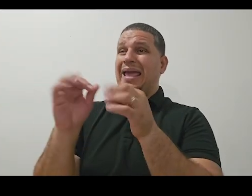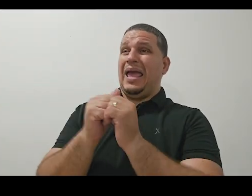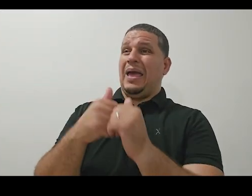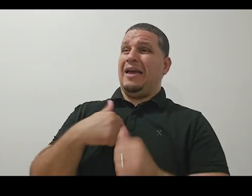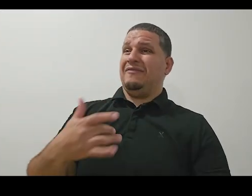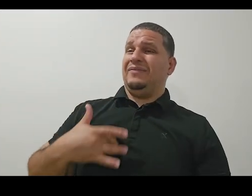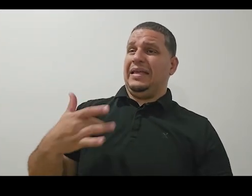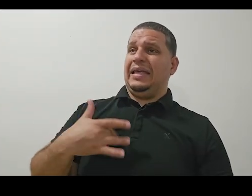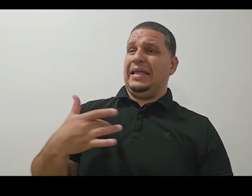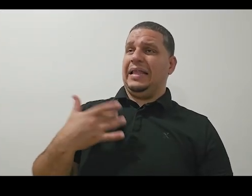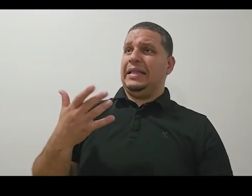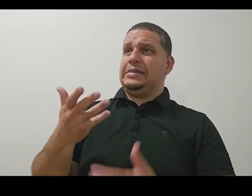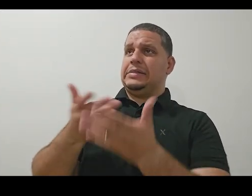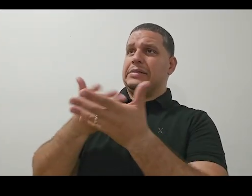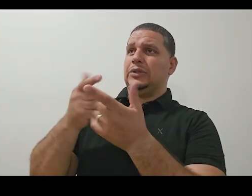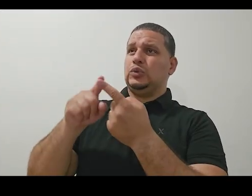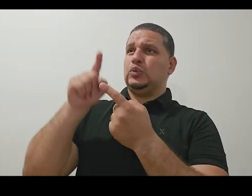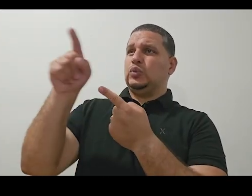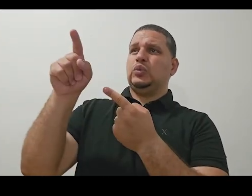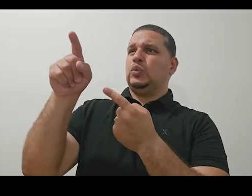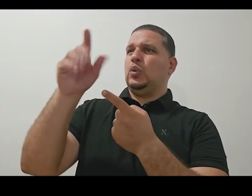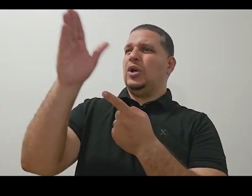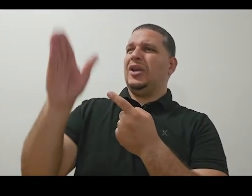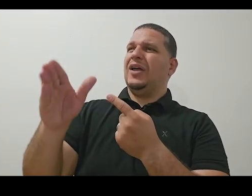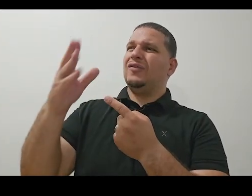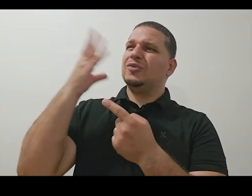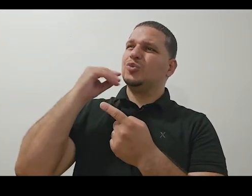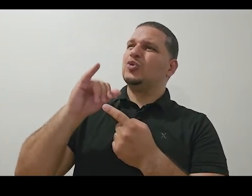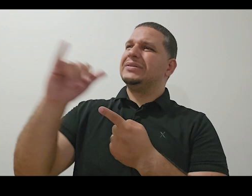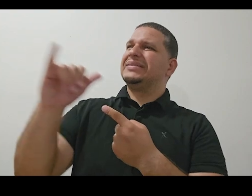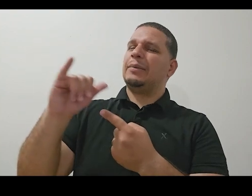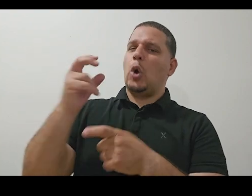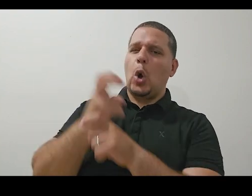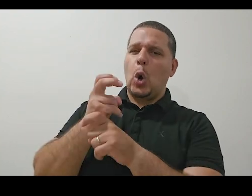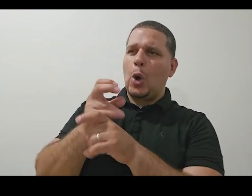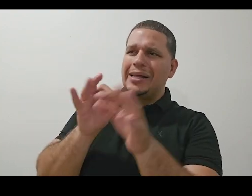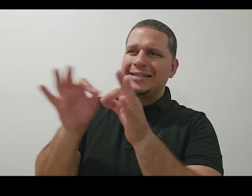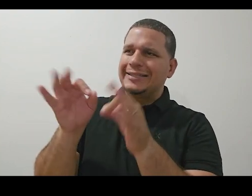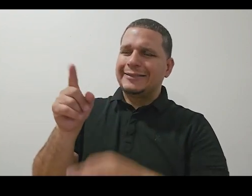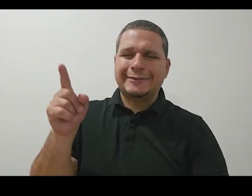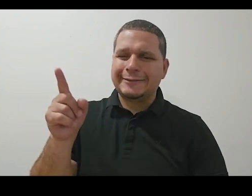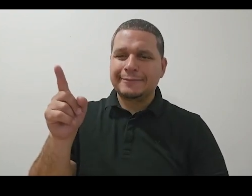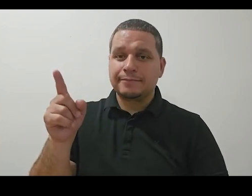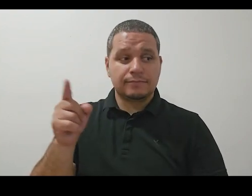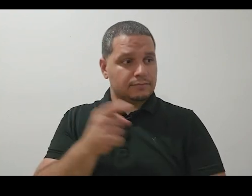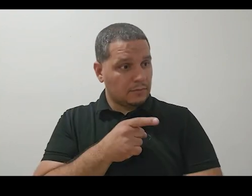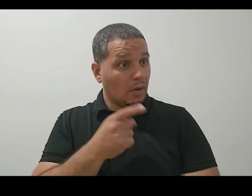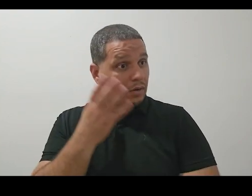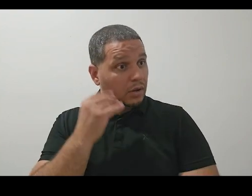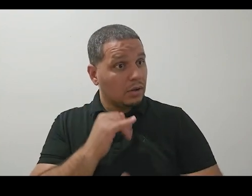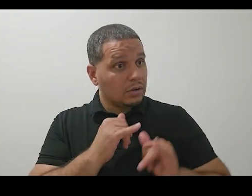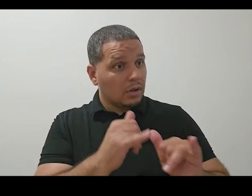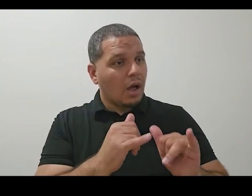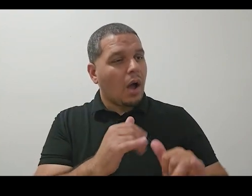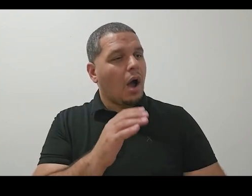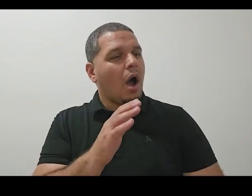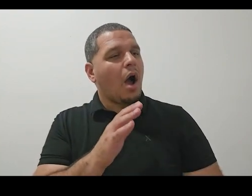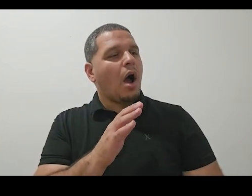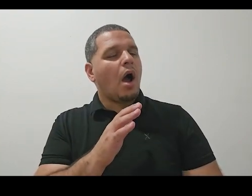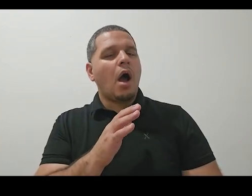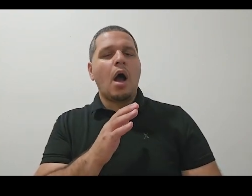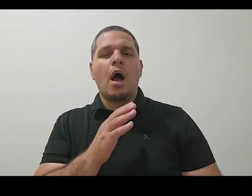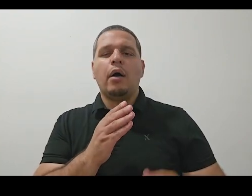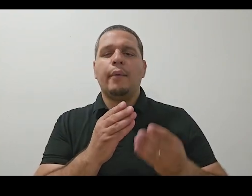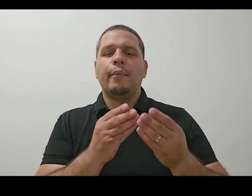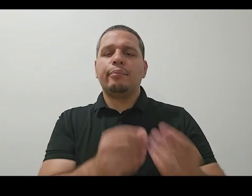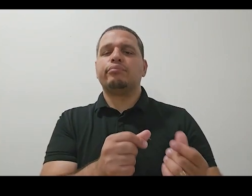explain how I'm feeling to someone who's never felt that way, right? But someone who feels that way, it's like, oh, okay,